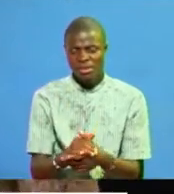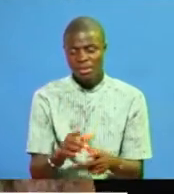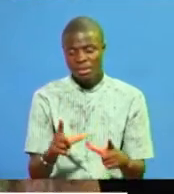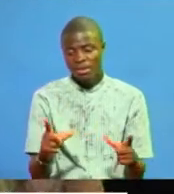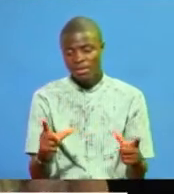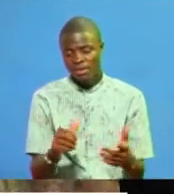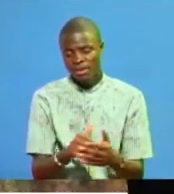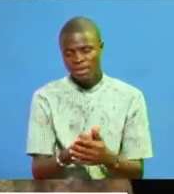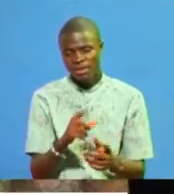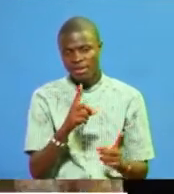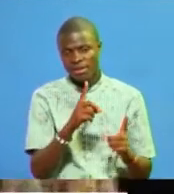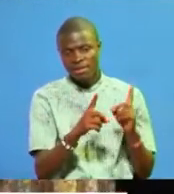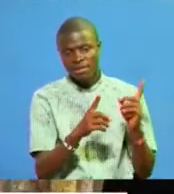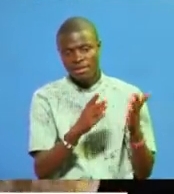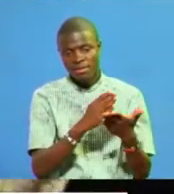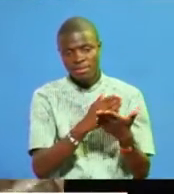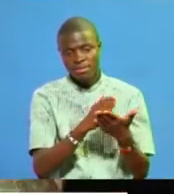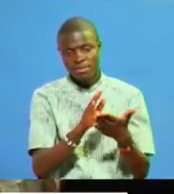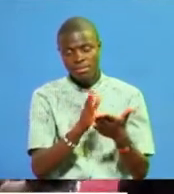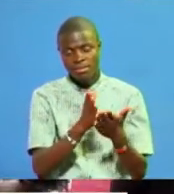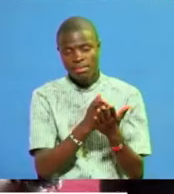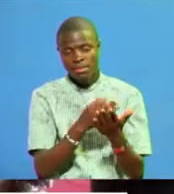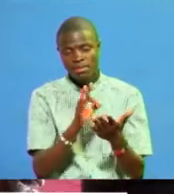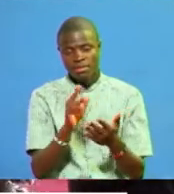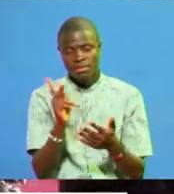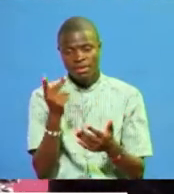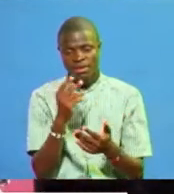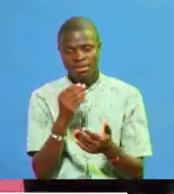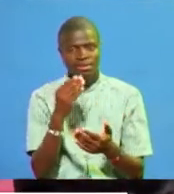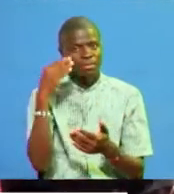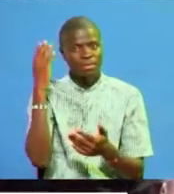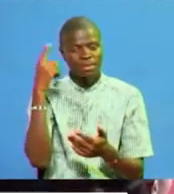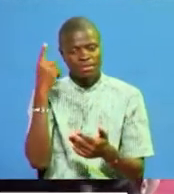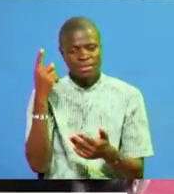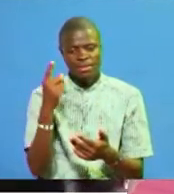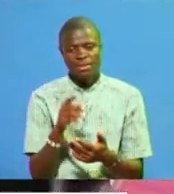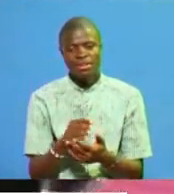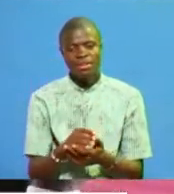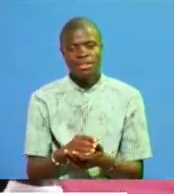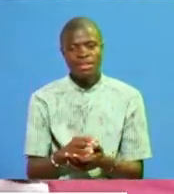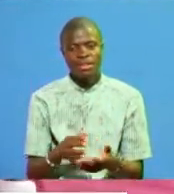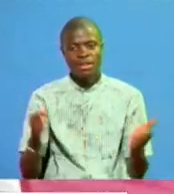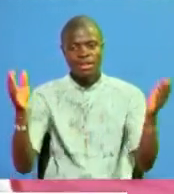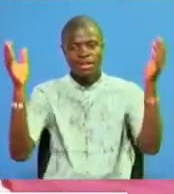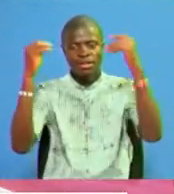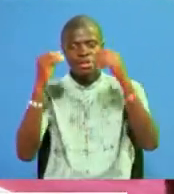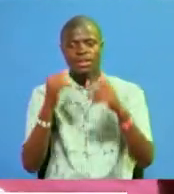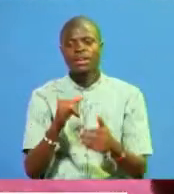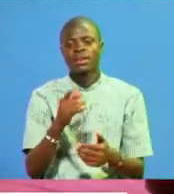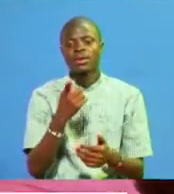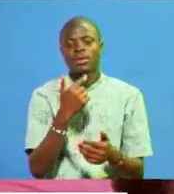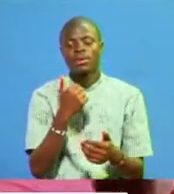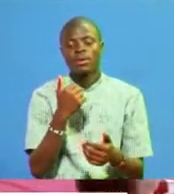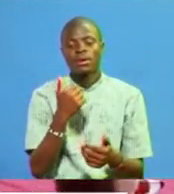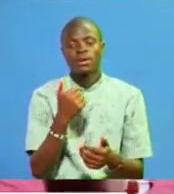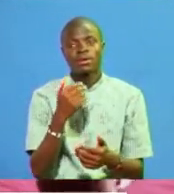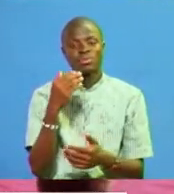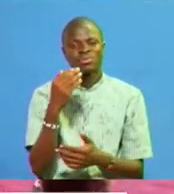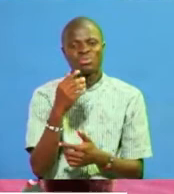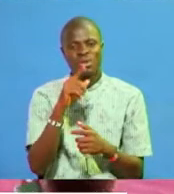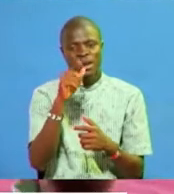prayers tomorrow, Tuesday, to pray for rains as well as praying for the nation's economy. Nataka niwaombe, mumesikia ya